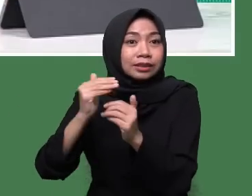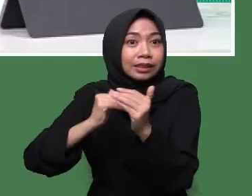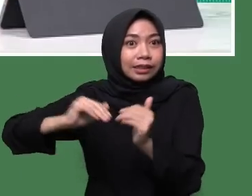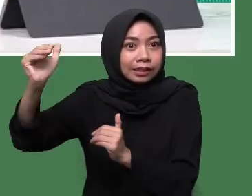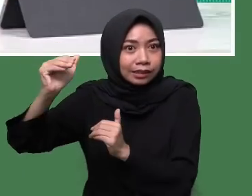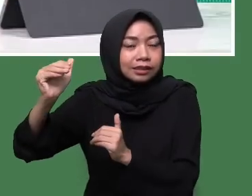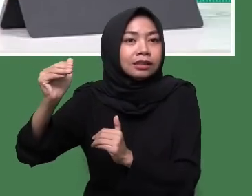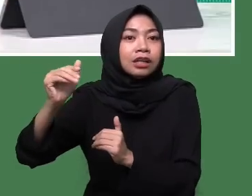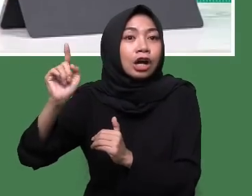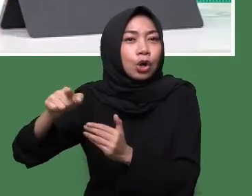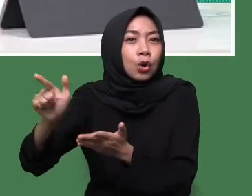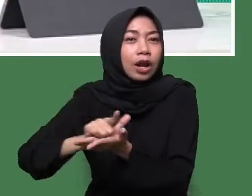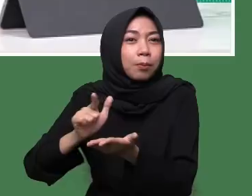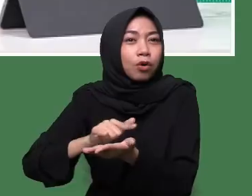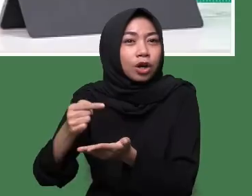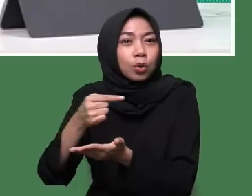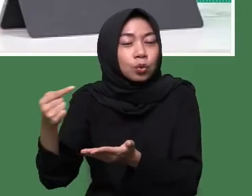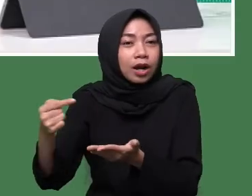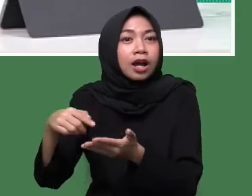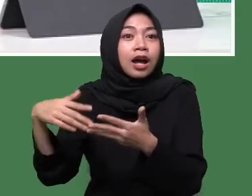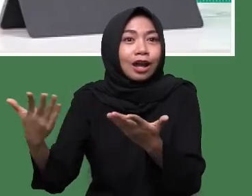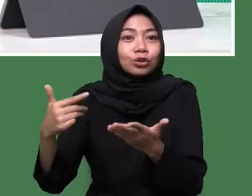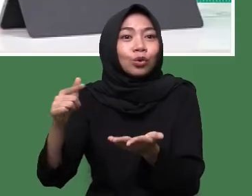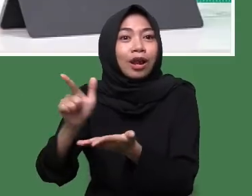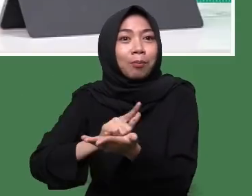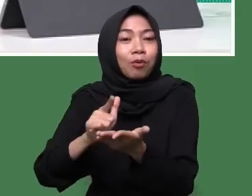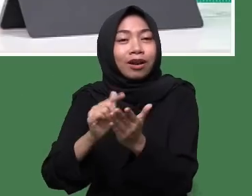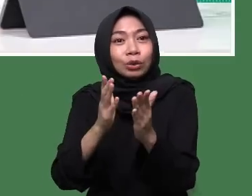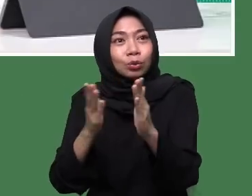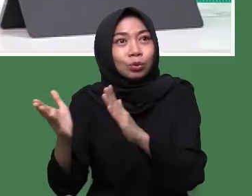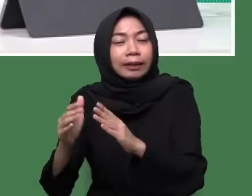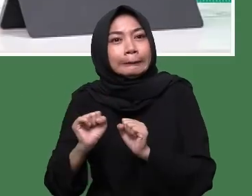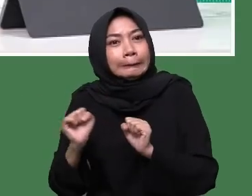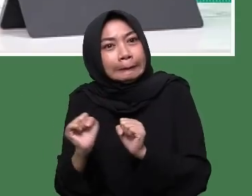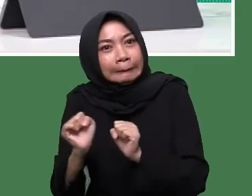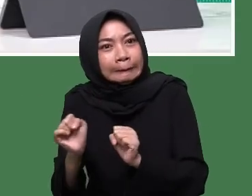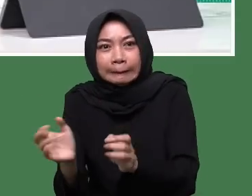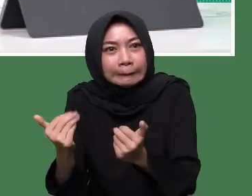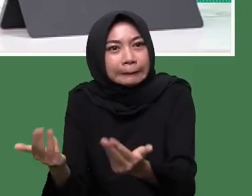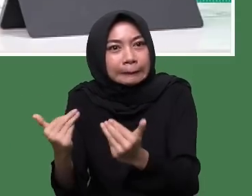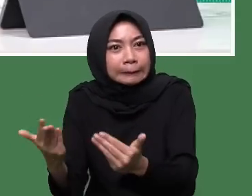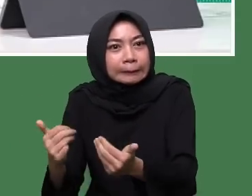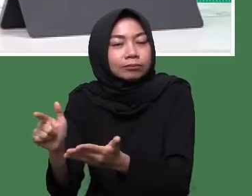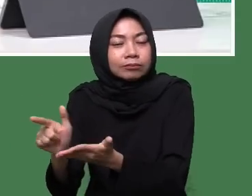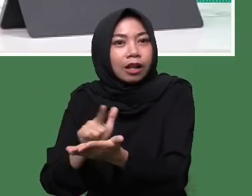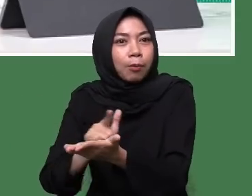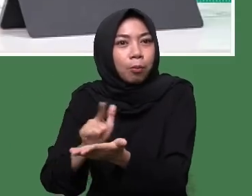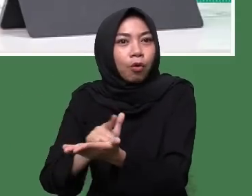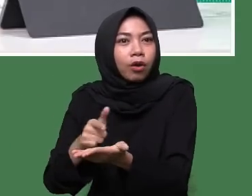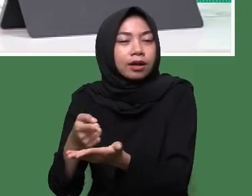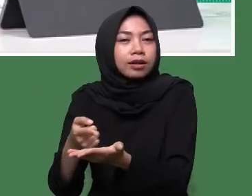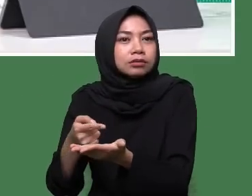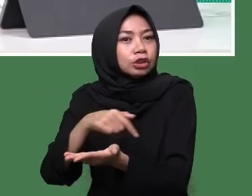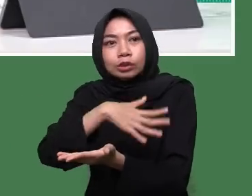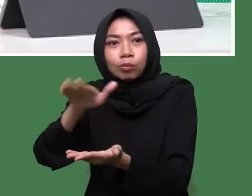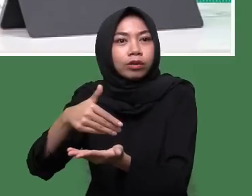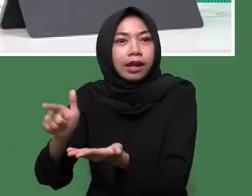it's underreported, if it's delayed in reporting, we are urging them this week to report all of